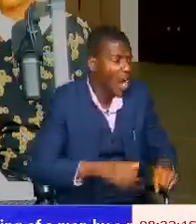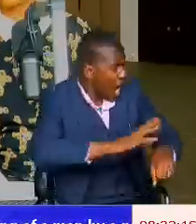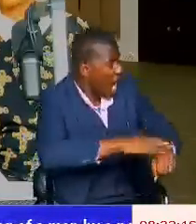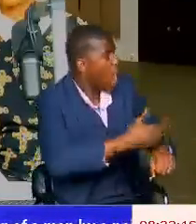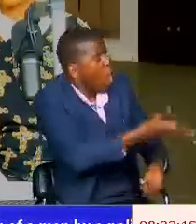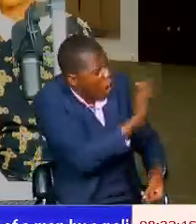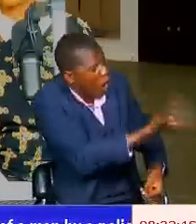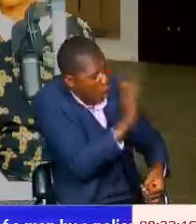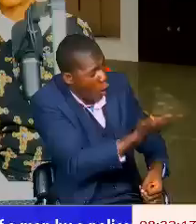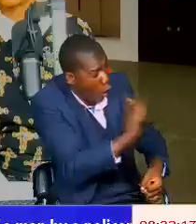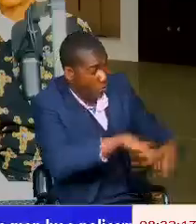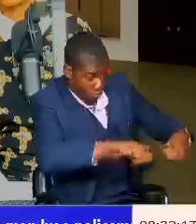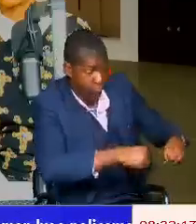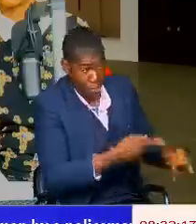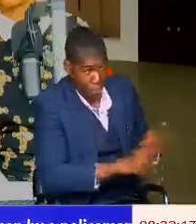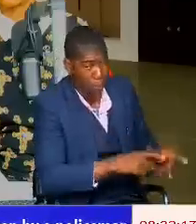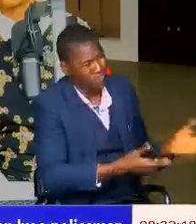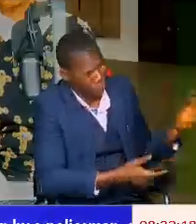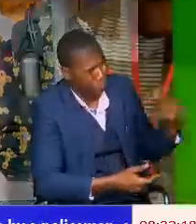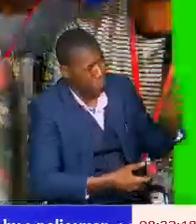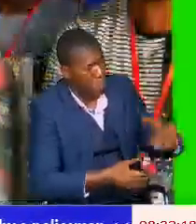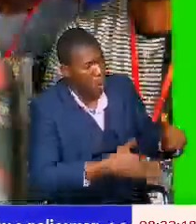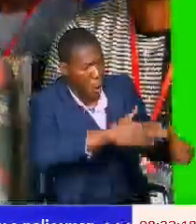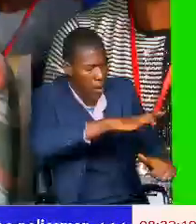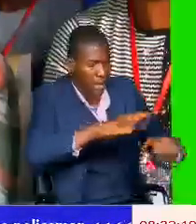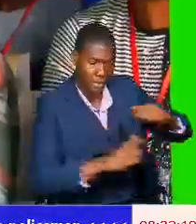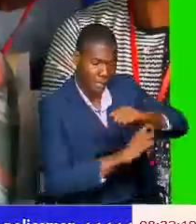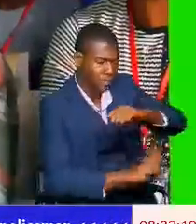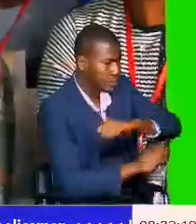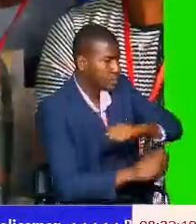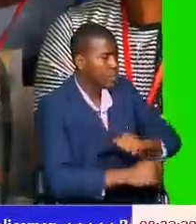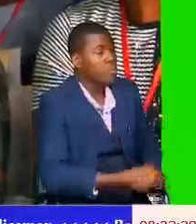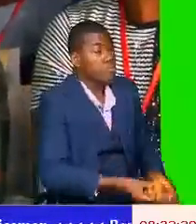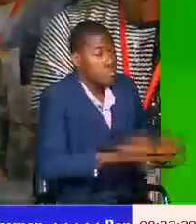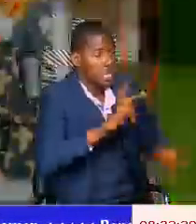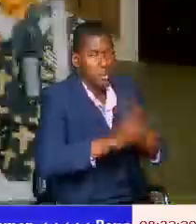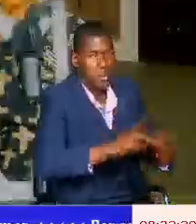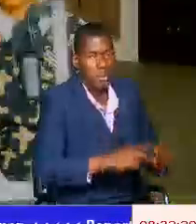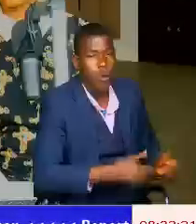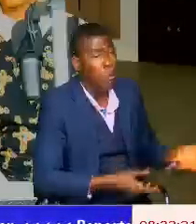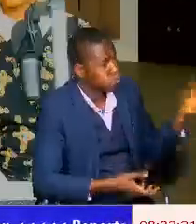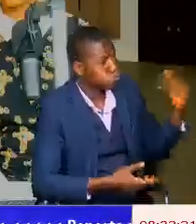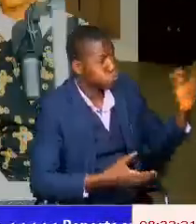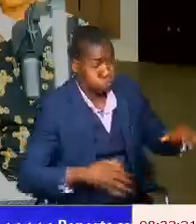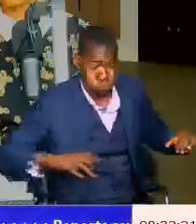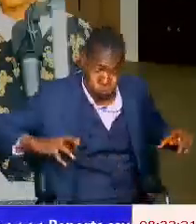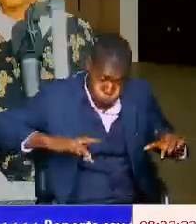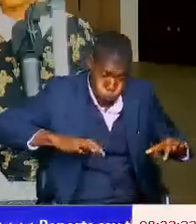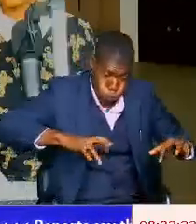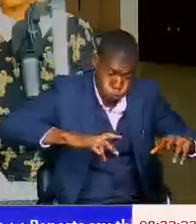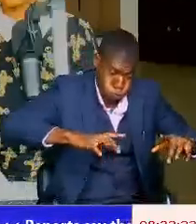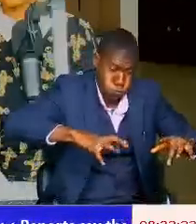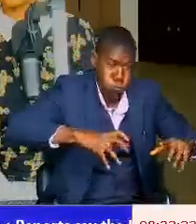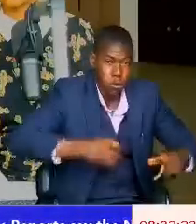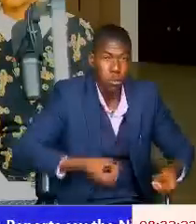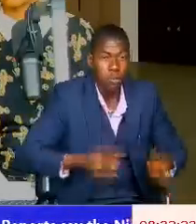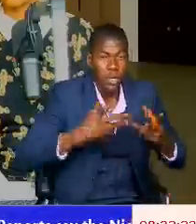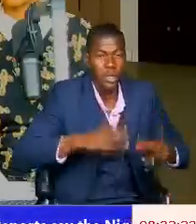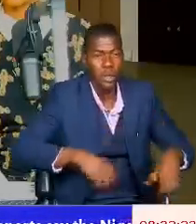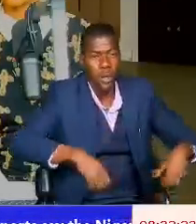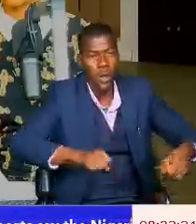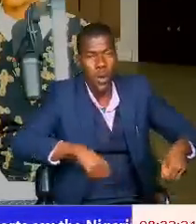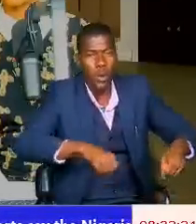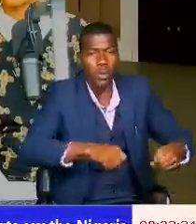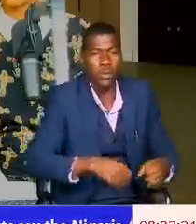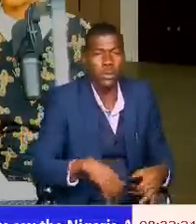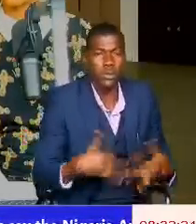for cow on under bridge. Others, this one inform, as then they pursue them, they start with 2-3.